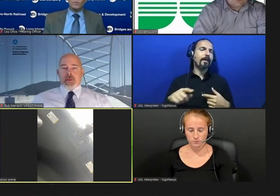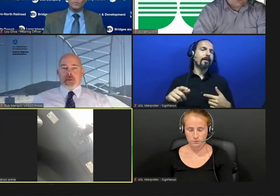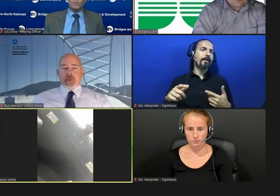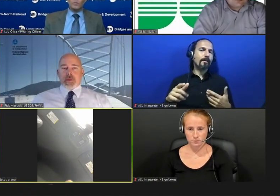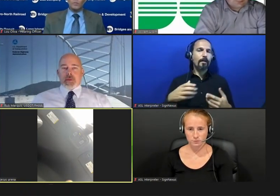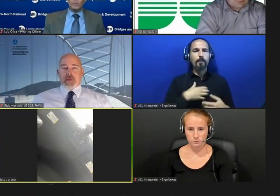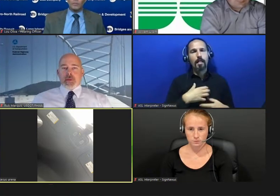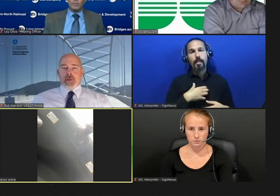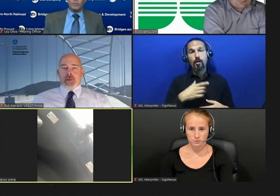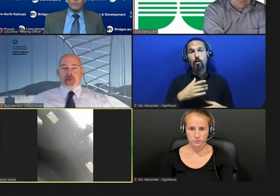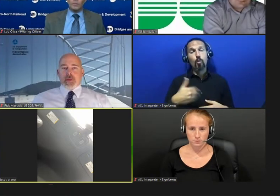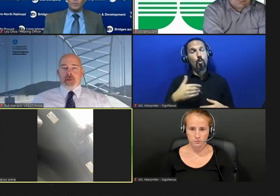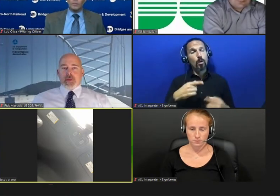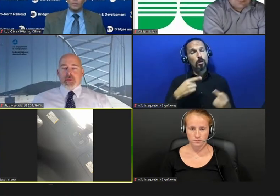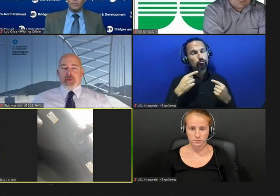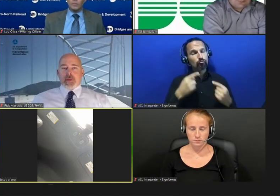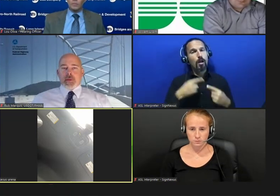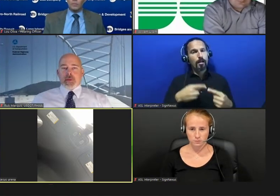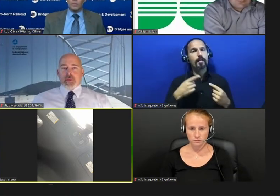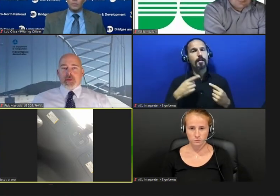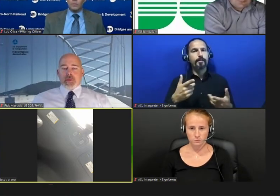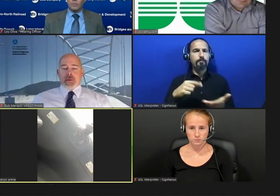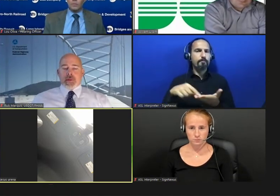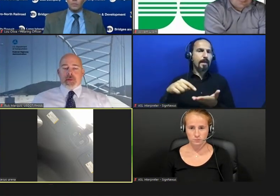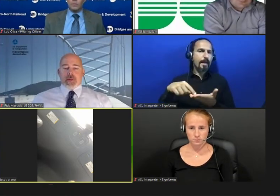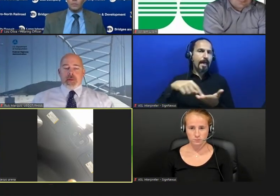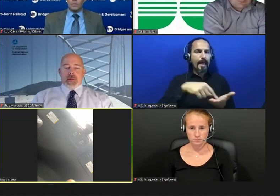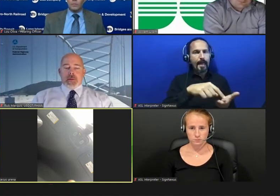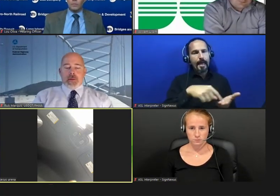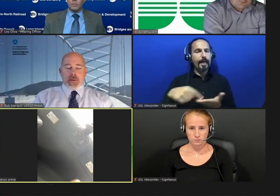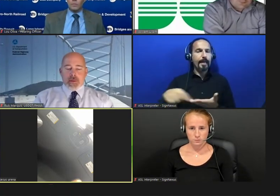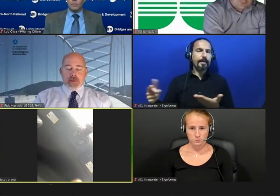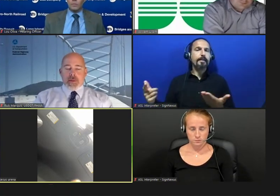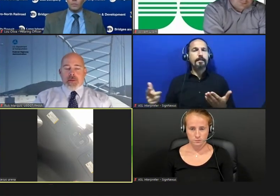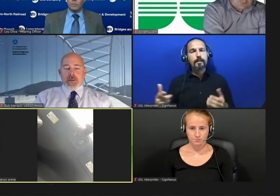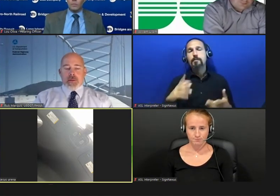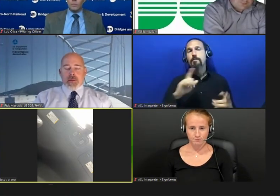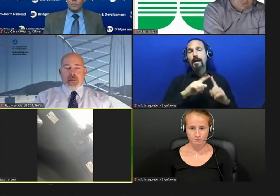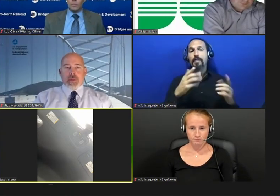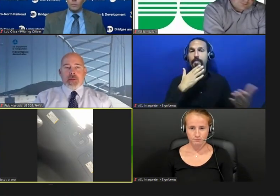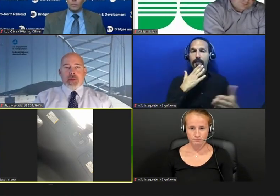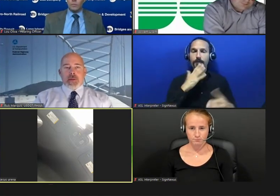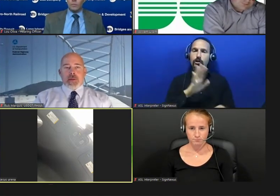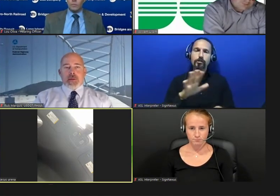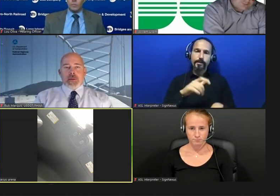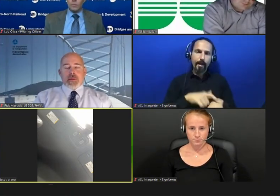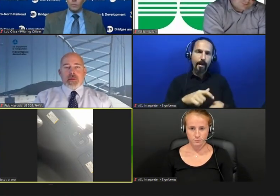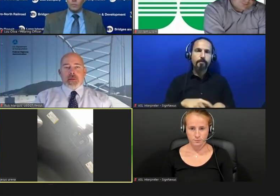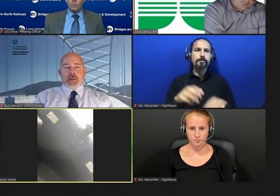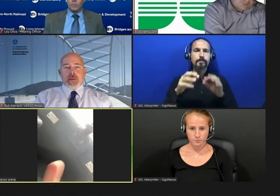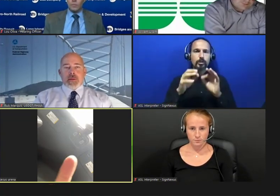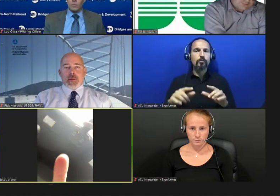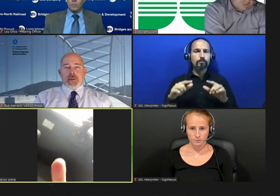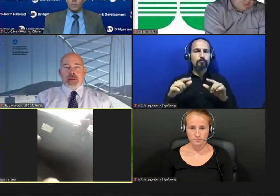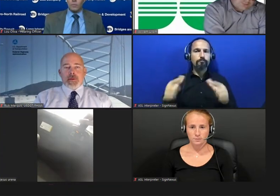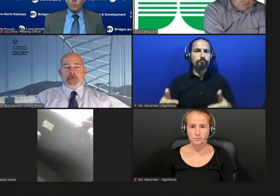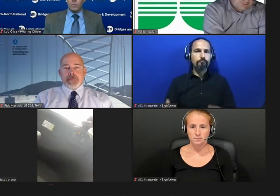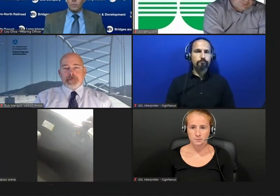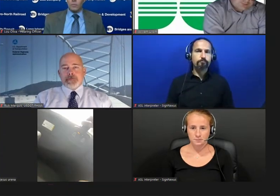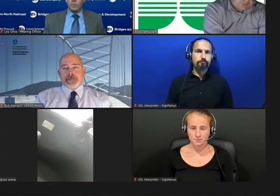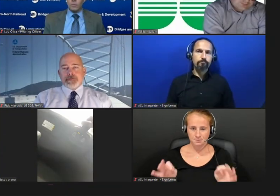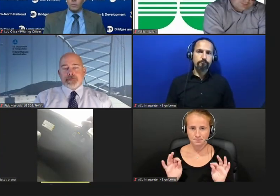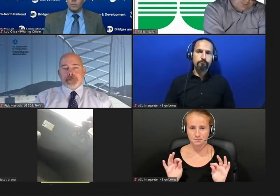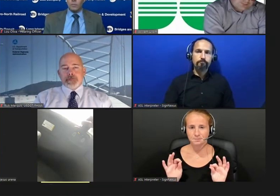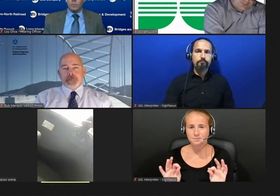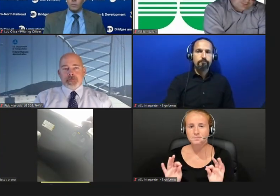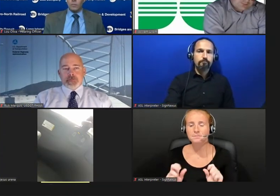how much you're struggling to make ends meet um but thank you thank you for the time love you thank